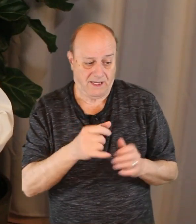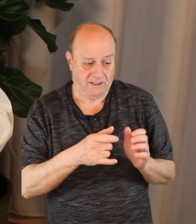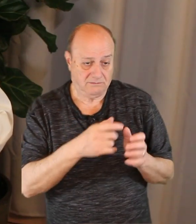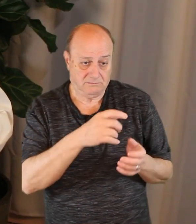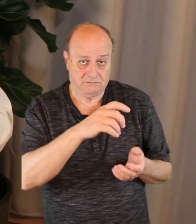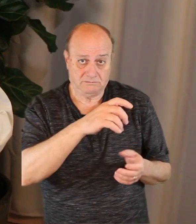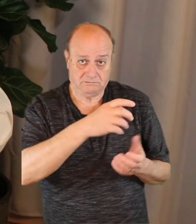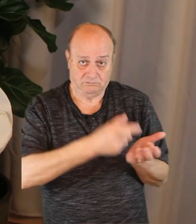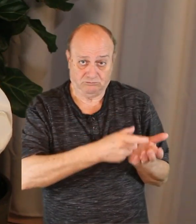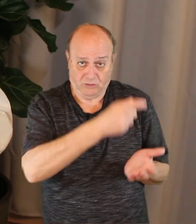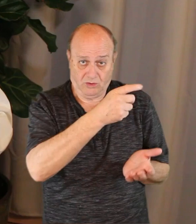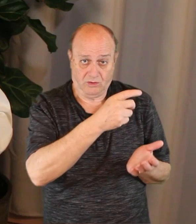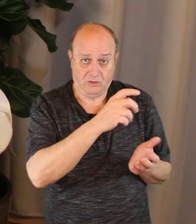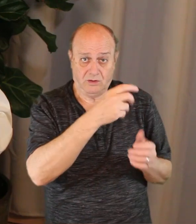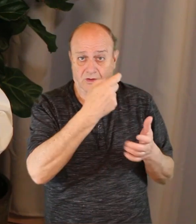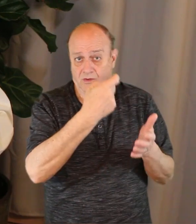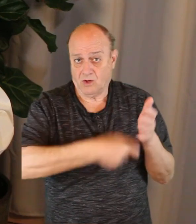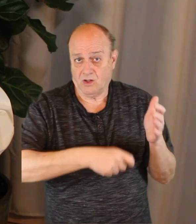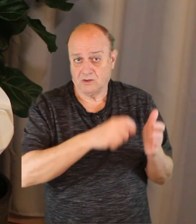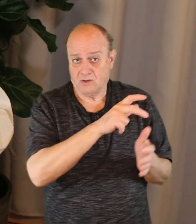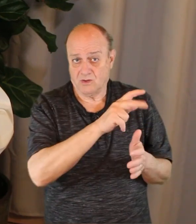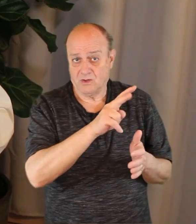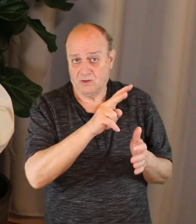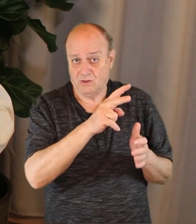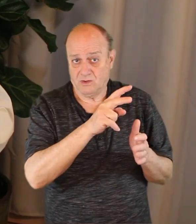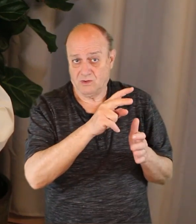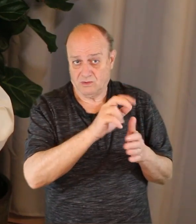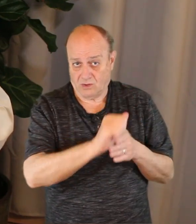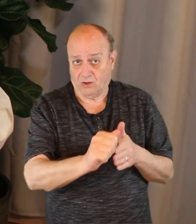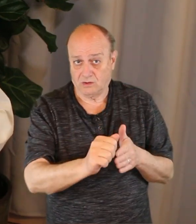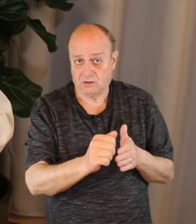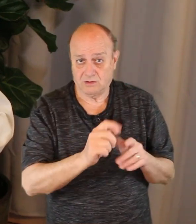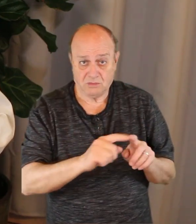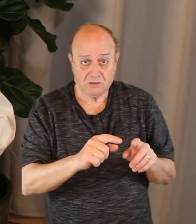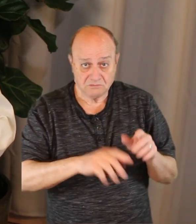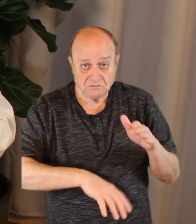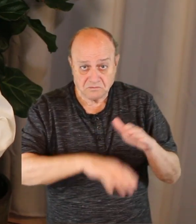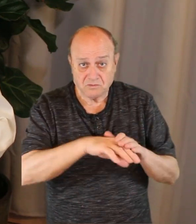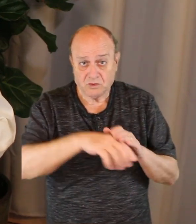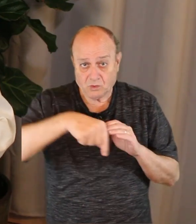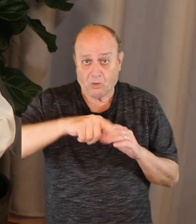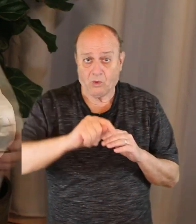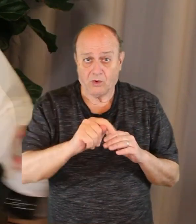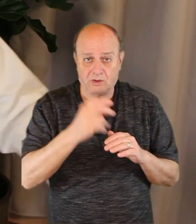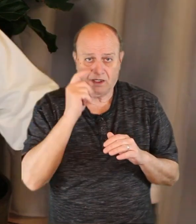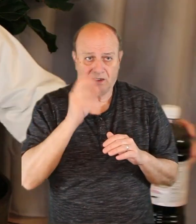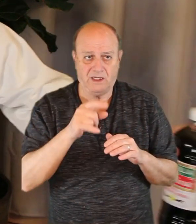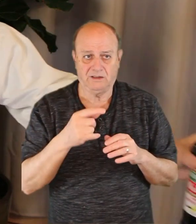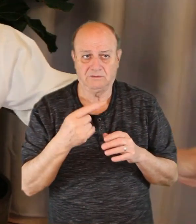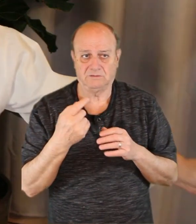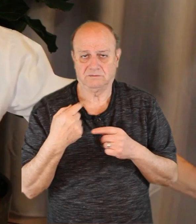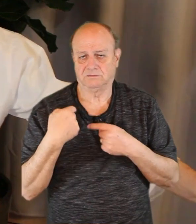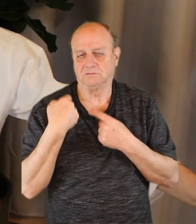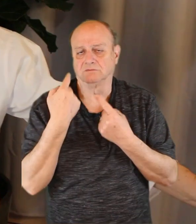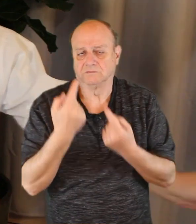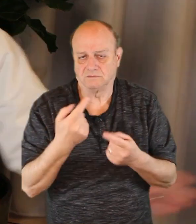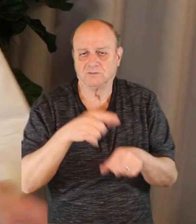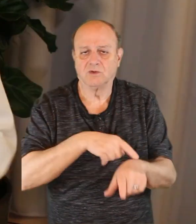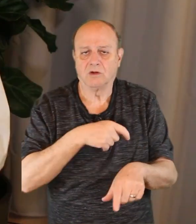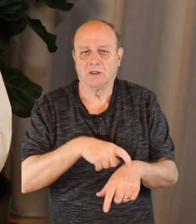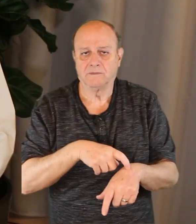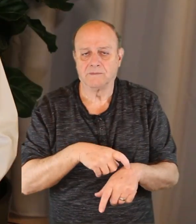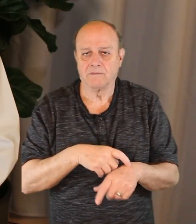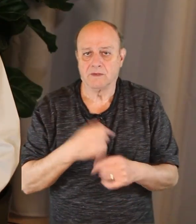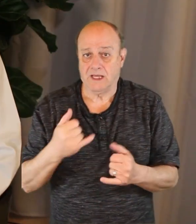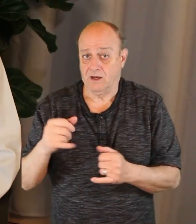about $32, but it's a full quart, and it will last me a very long time. Now, don't worry about you folks